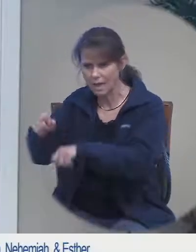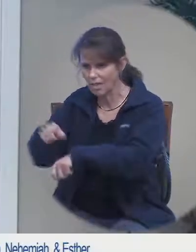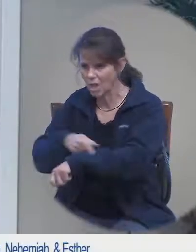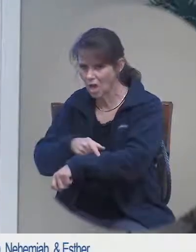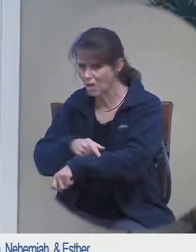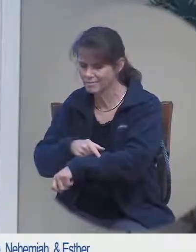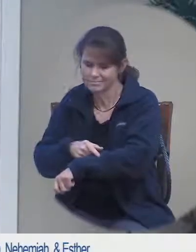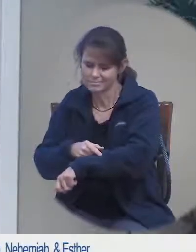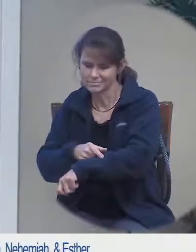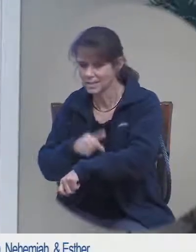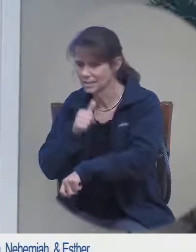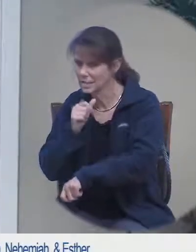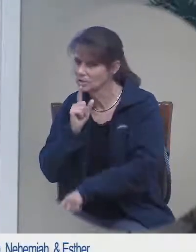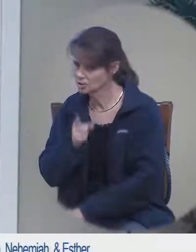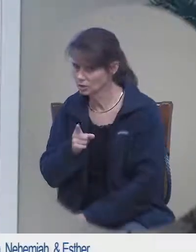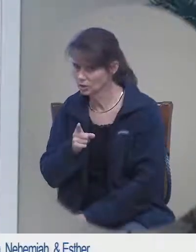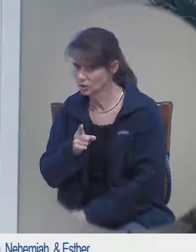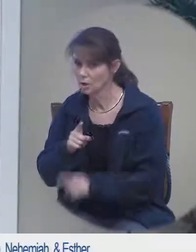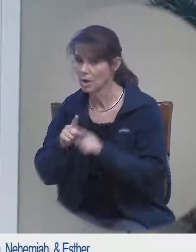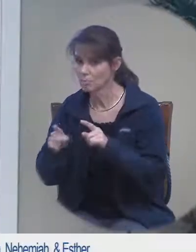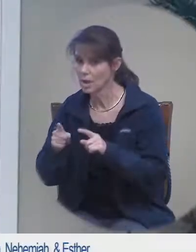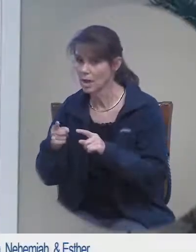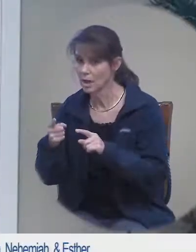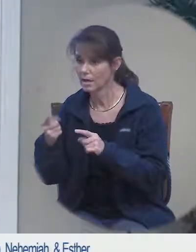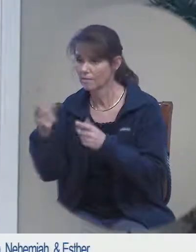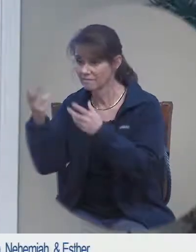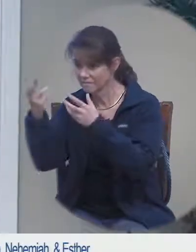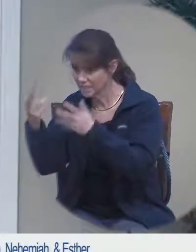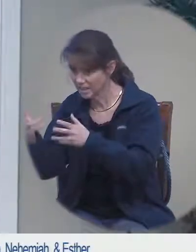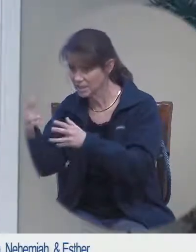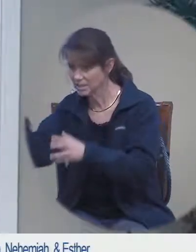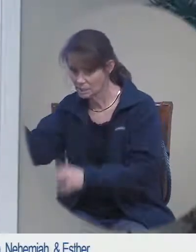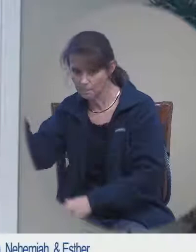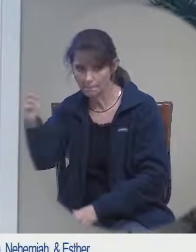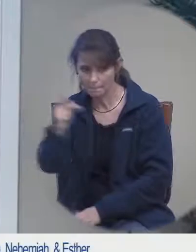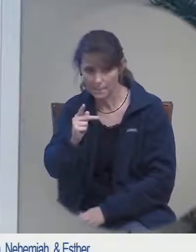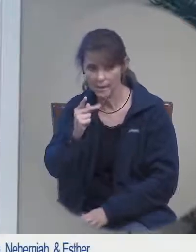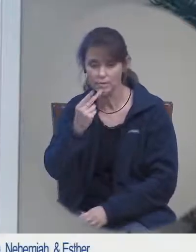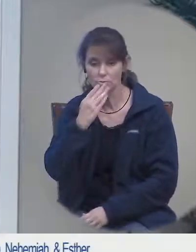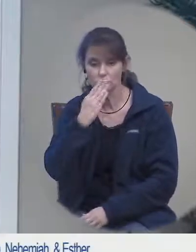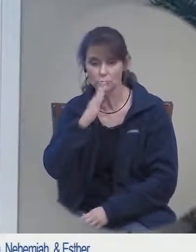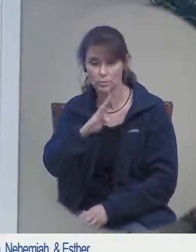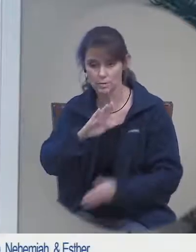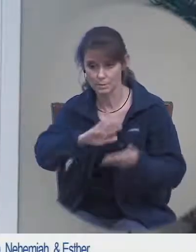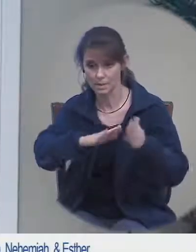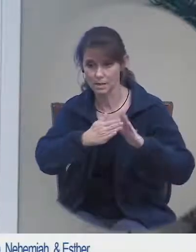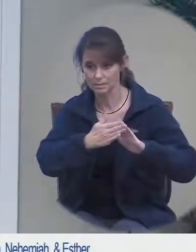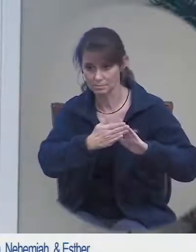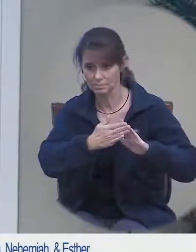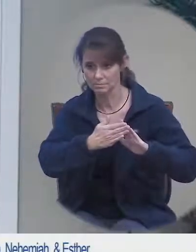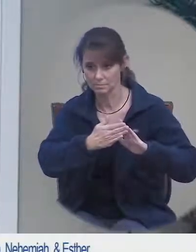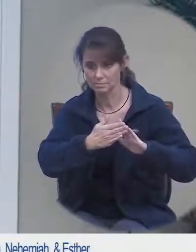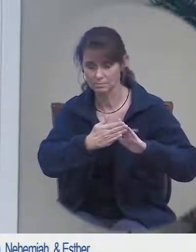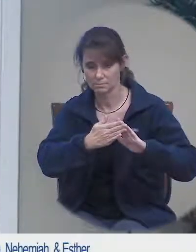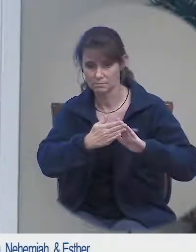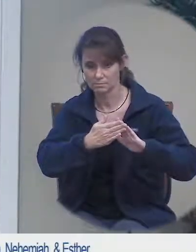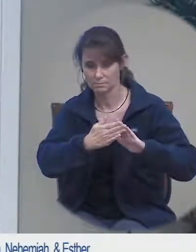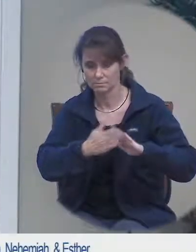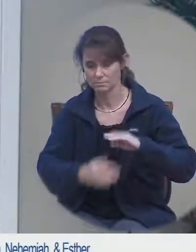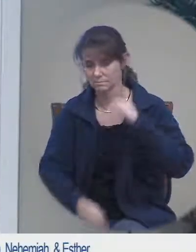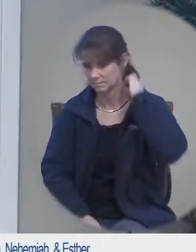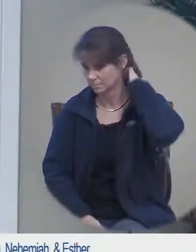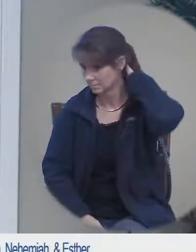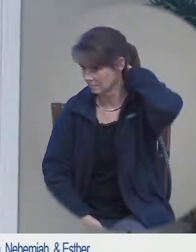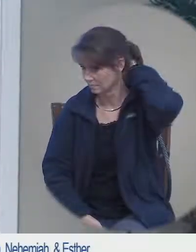from Jerusalem. But eventually he returns, and chapter 13, in some ways, describes what he